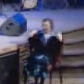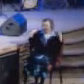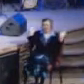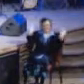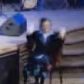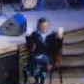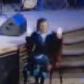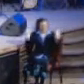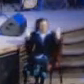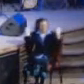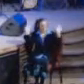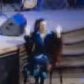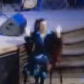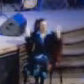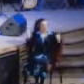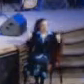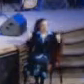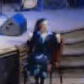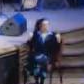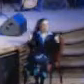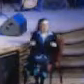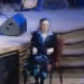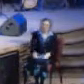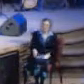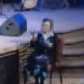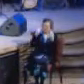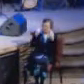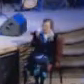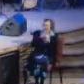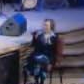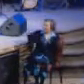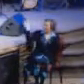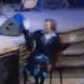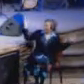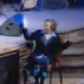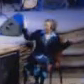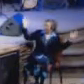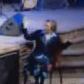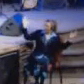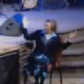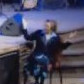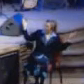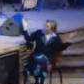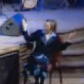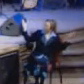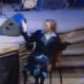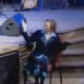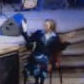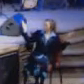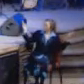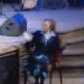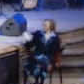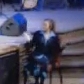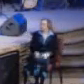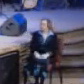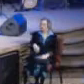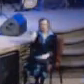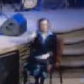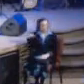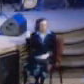hey, huh? See that? Huh? See where I'm at?